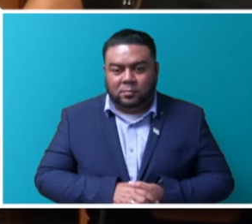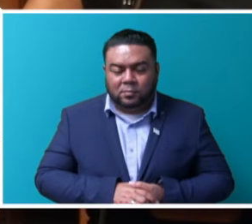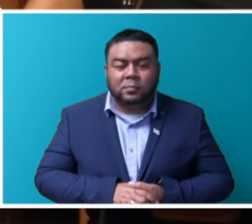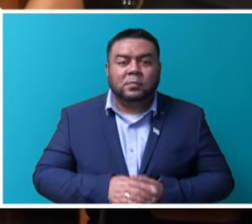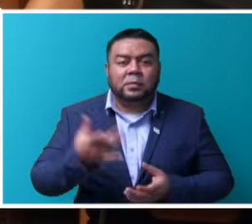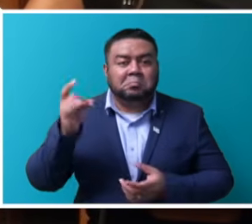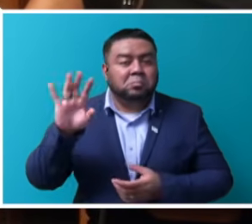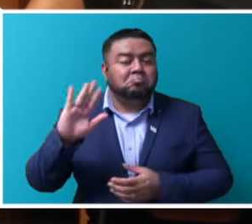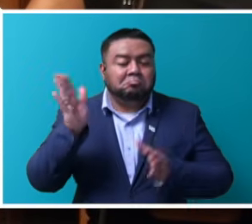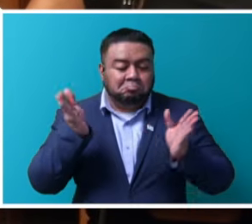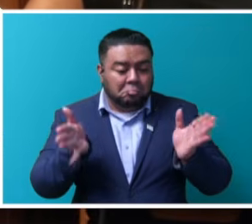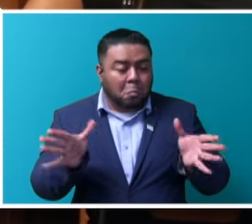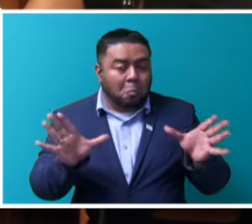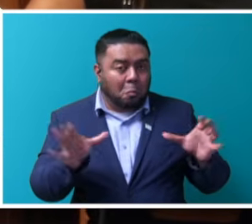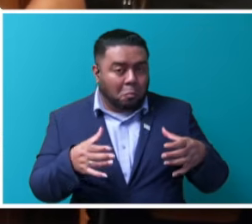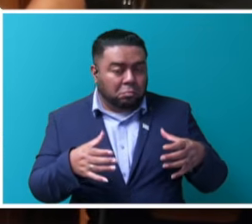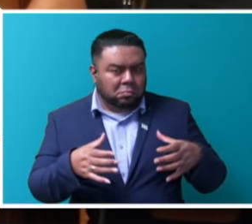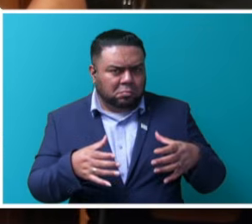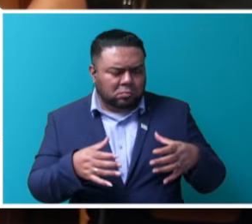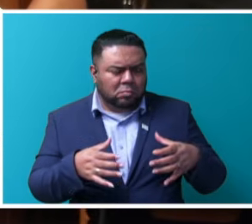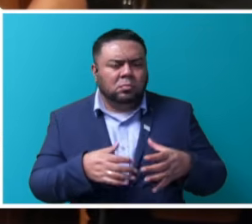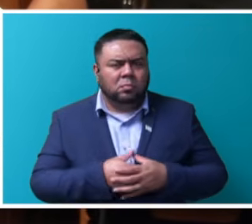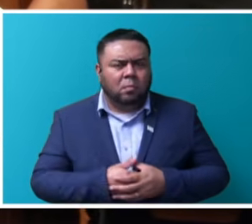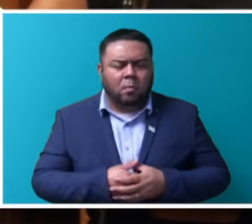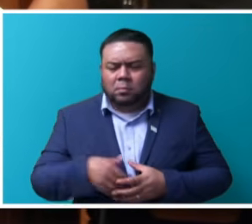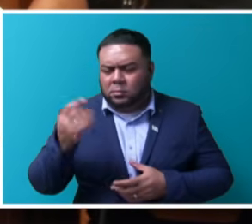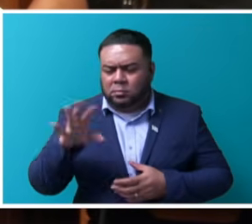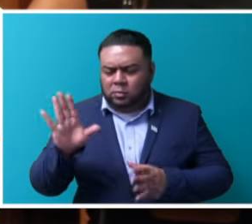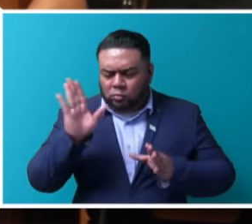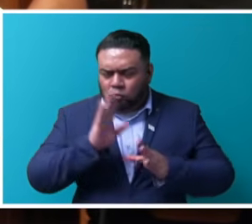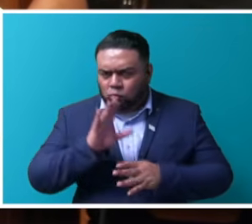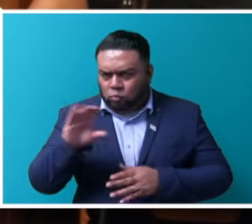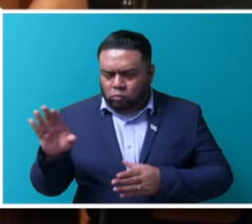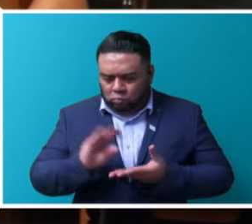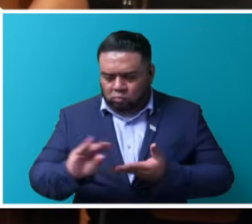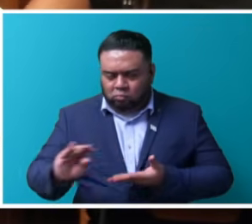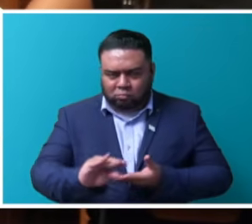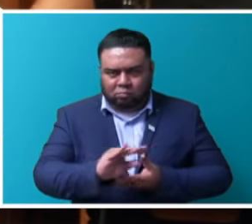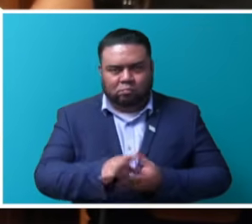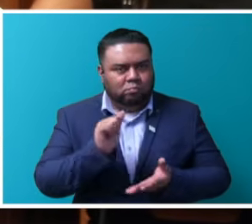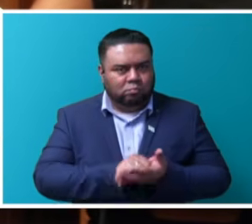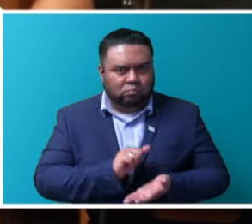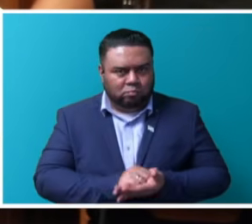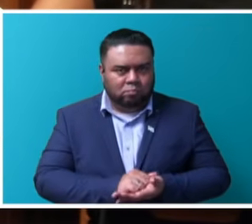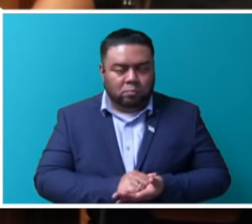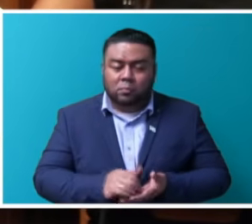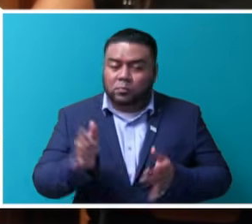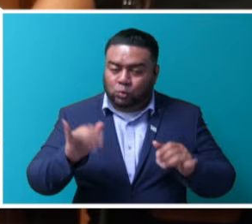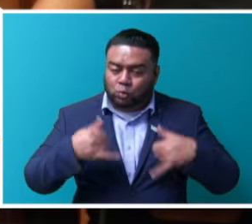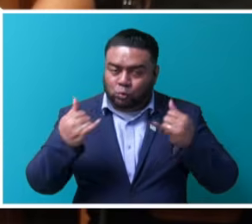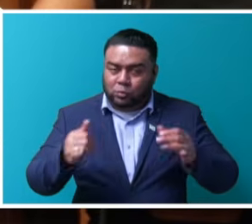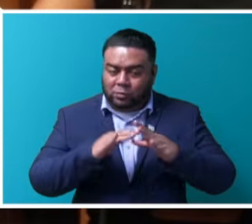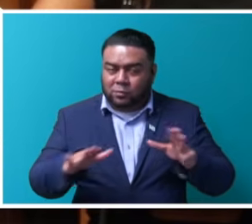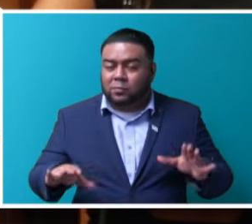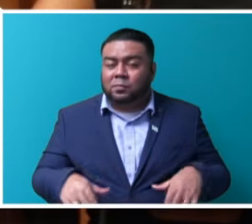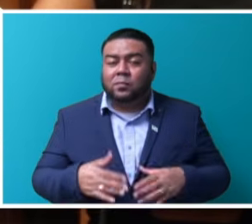Independent bodies, Mr. Speaker, say we are ensuring that our independent institutions are funded adequately. The judiciary is provided a total